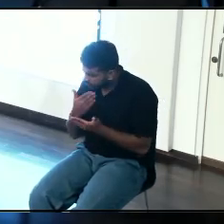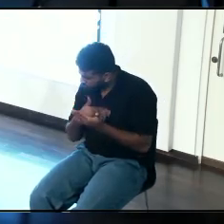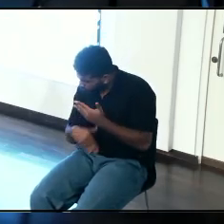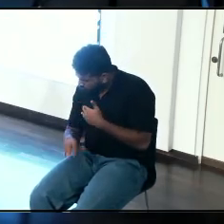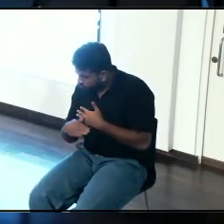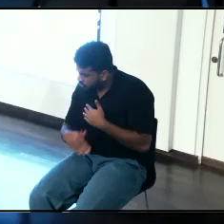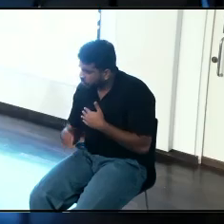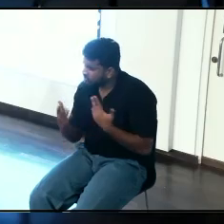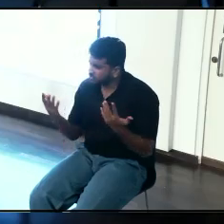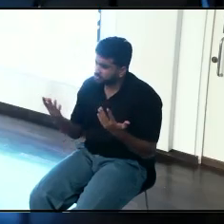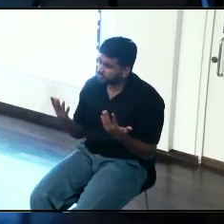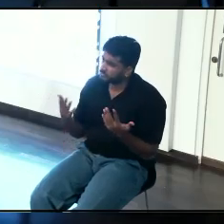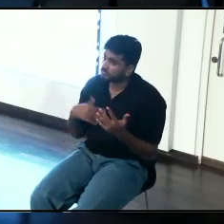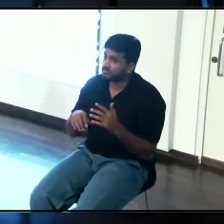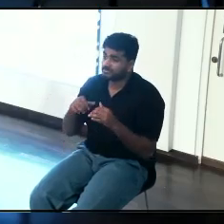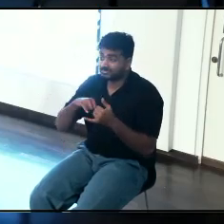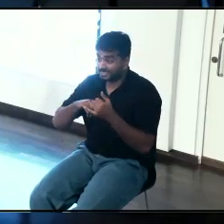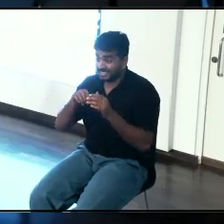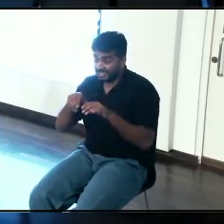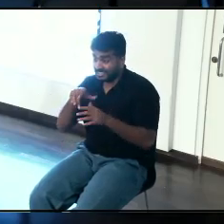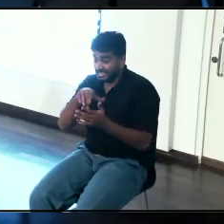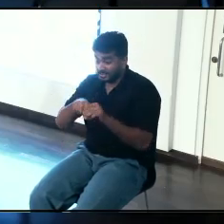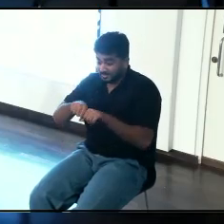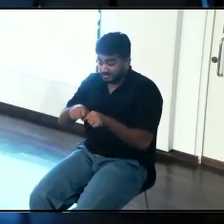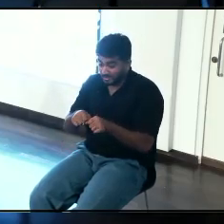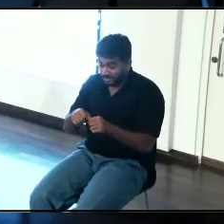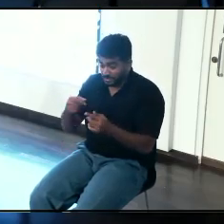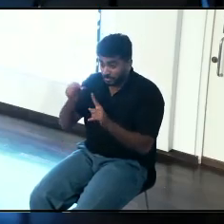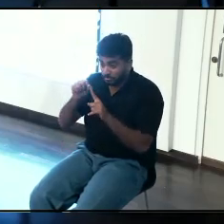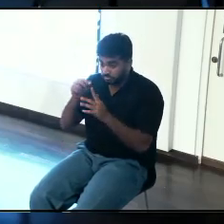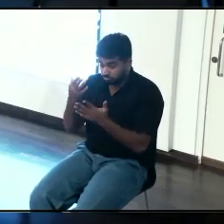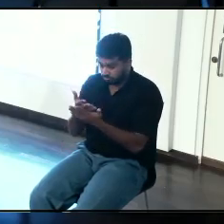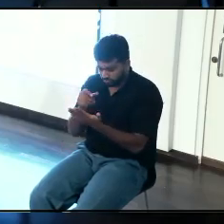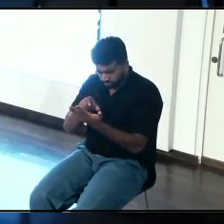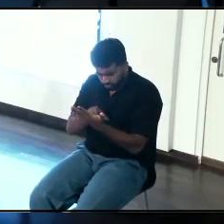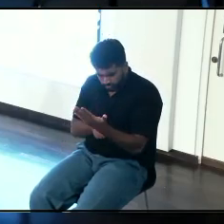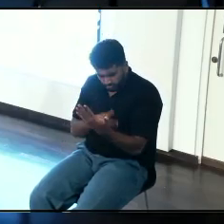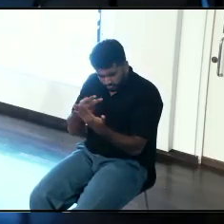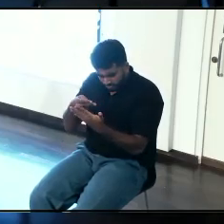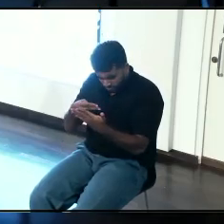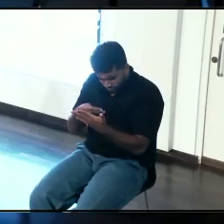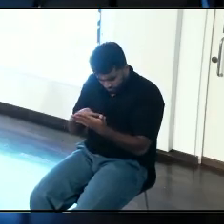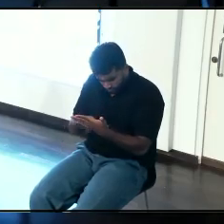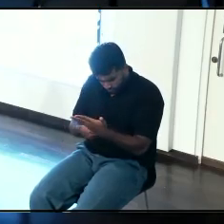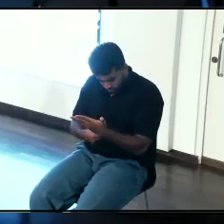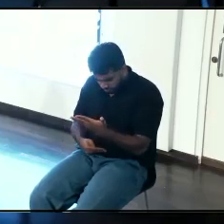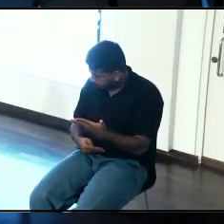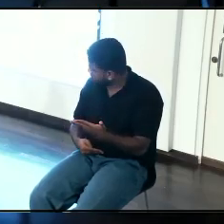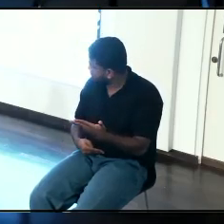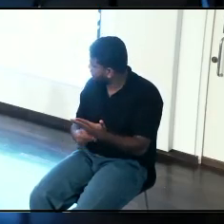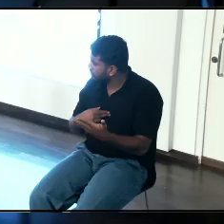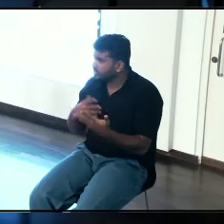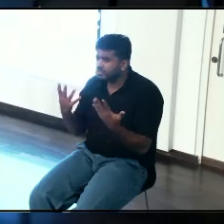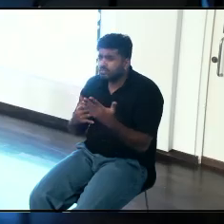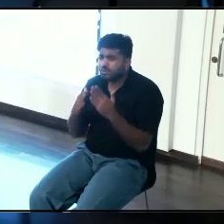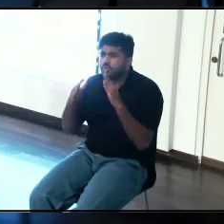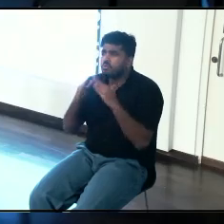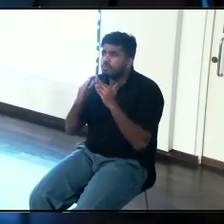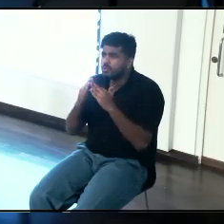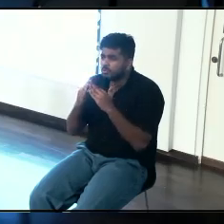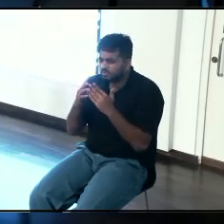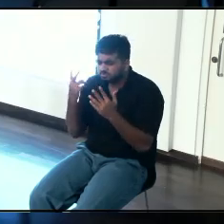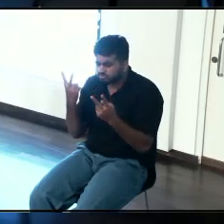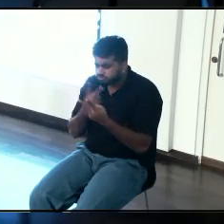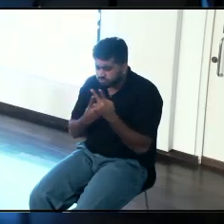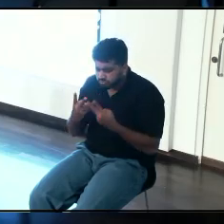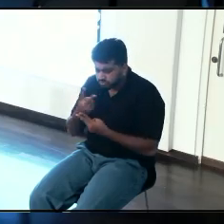literally real estate brokers and property listings, and always kind of searching for a house, but in